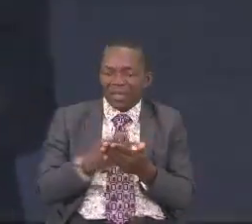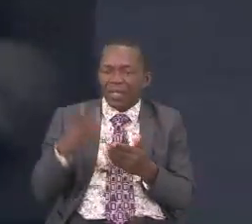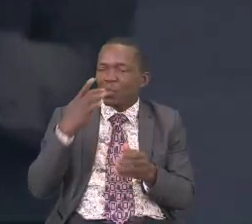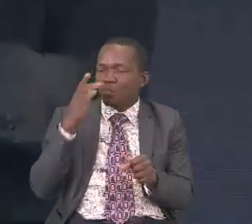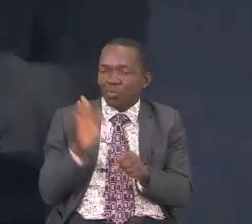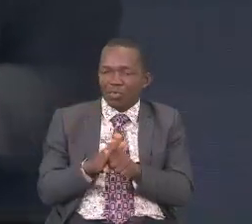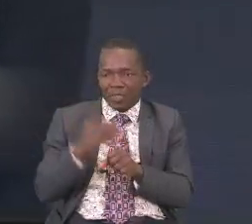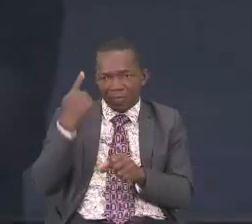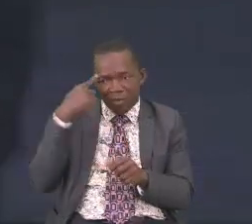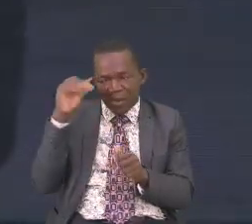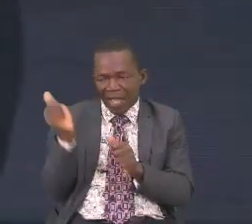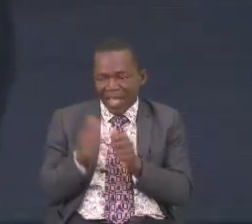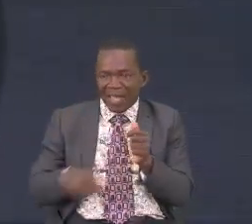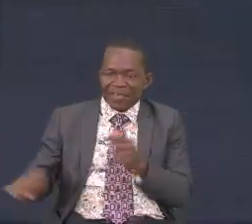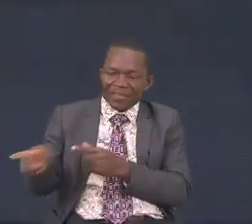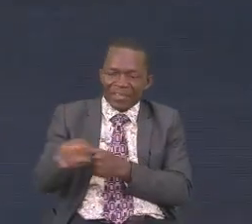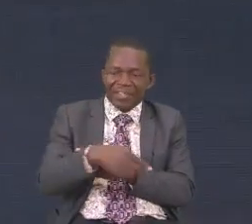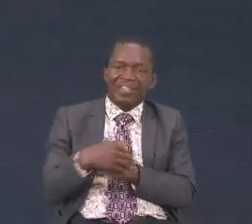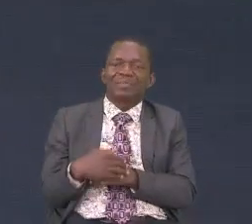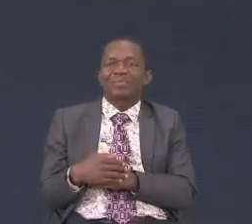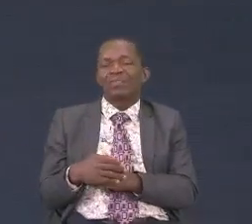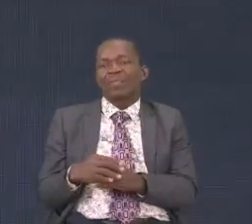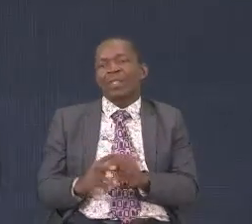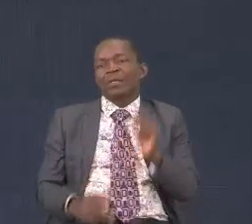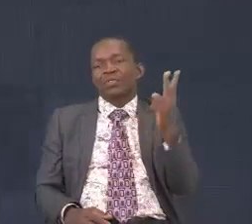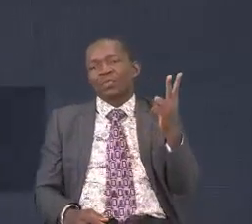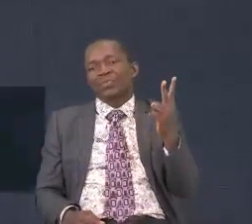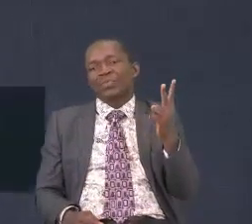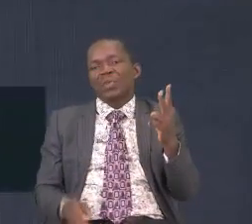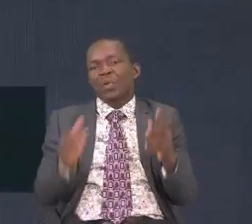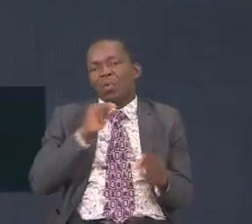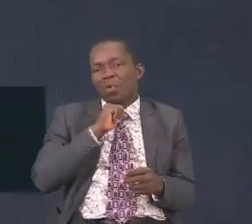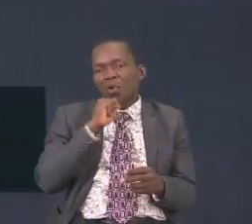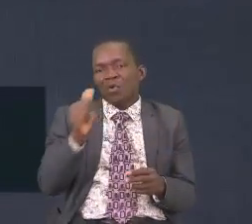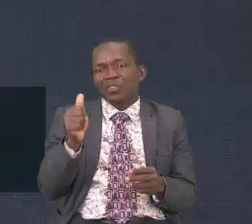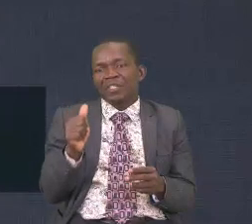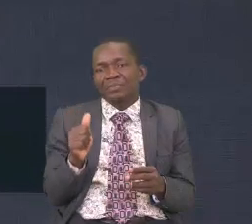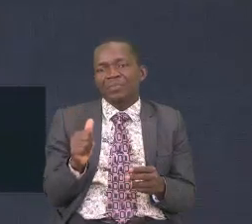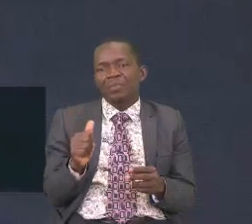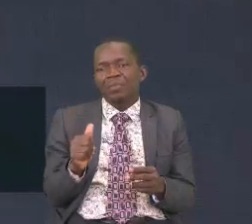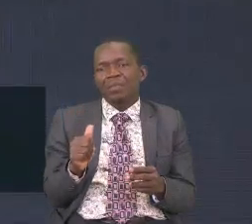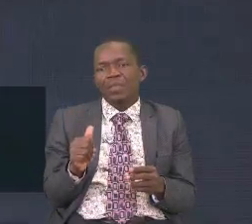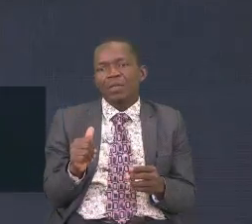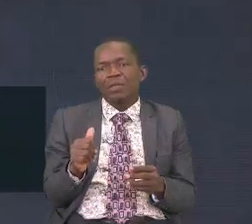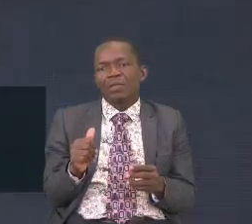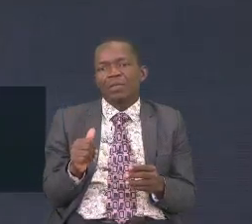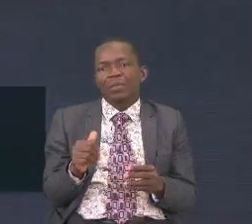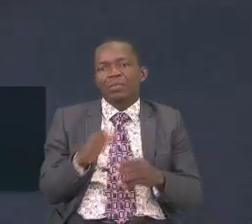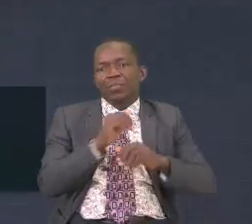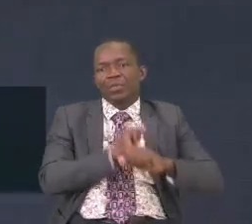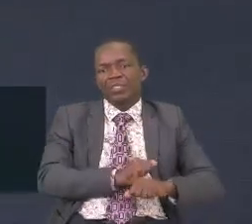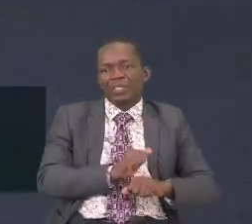two Gods on a sellable protection for earnestly beautiful